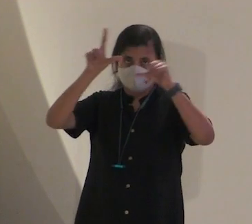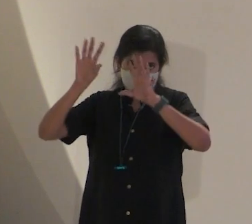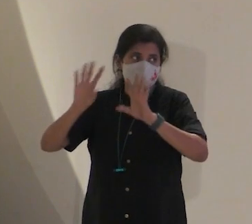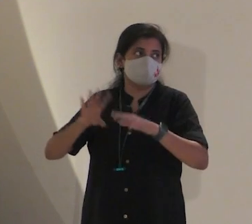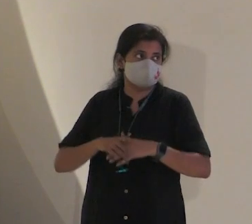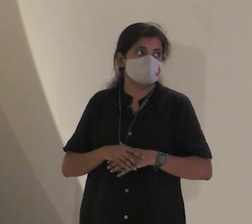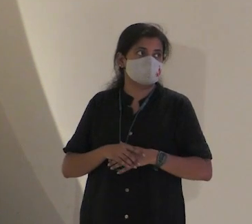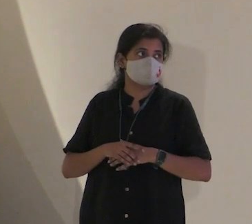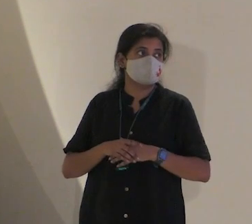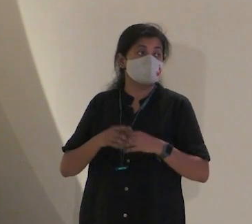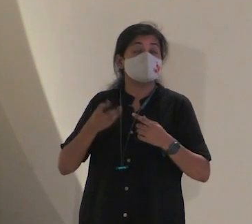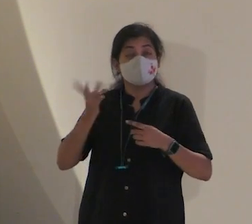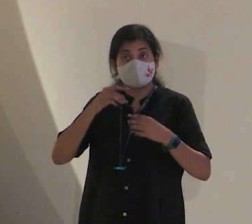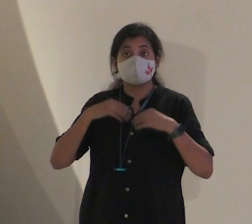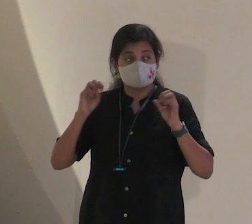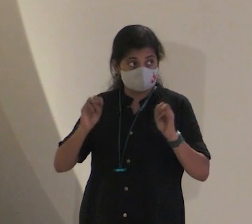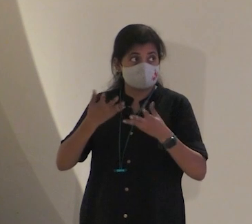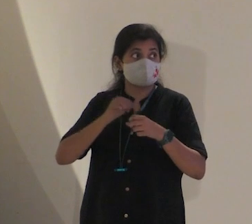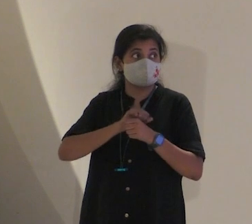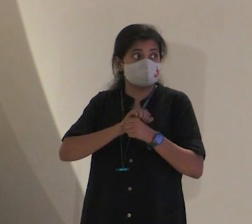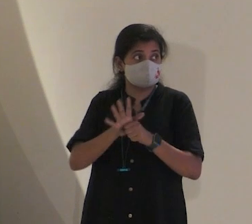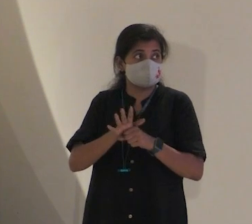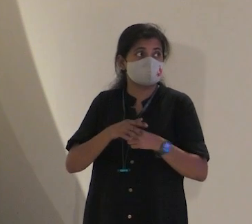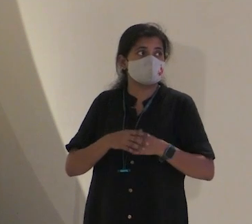And we started, because of the pandemic,